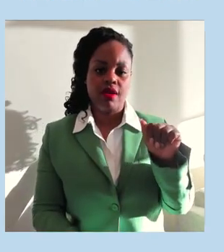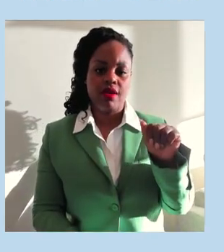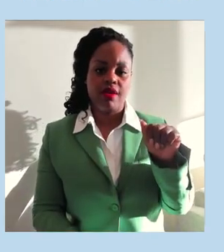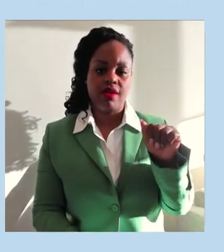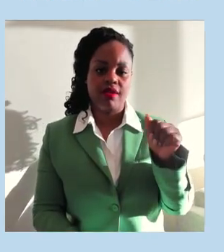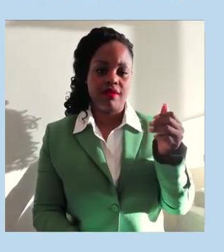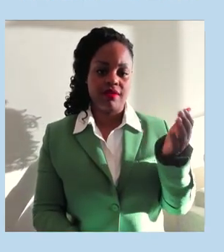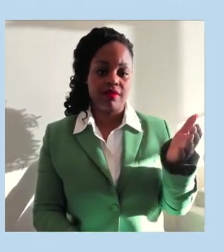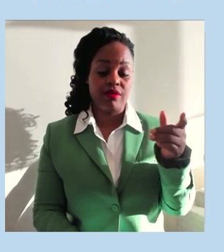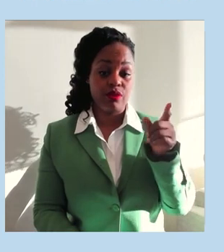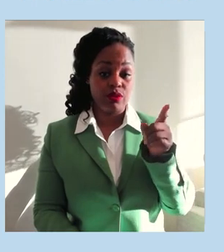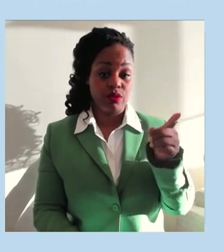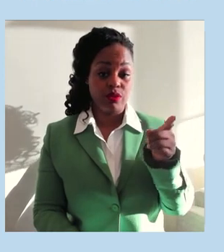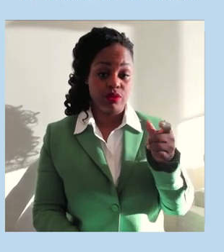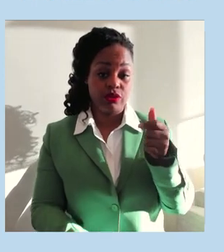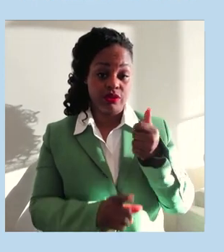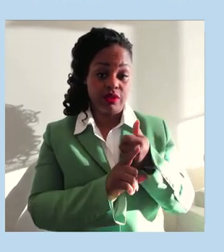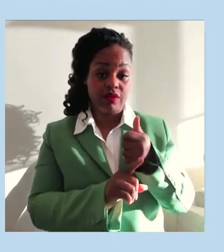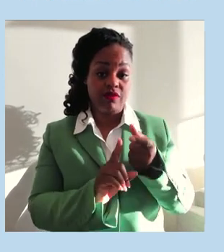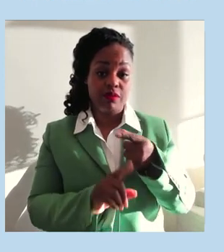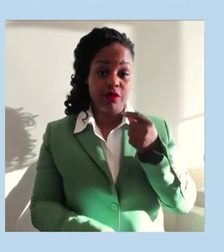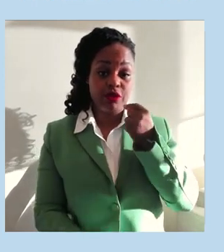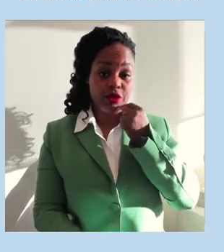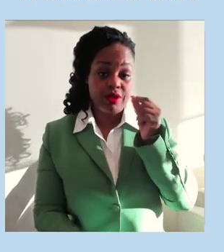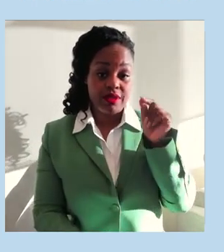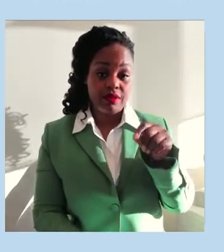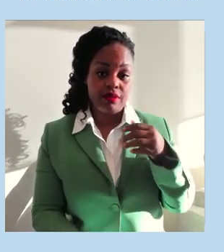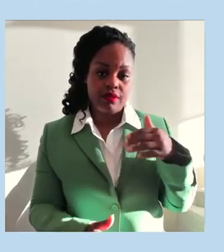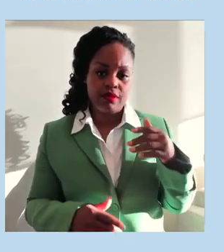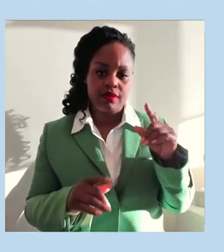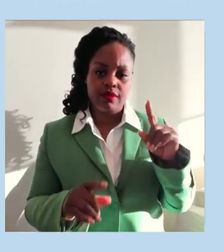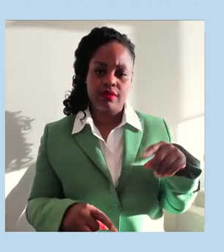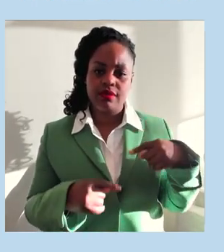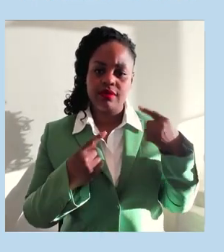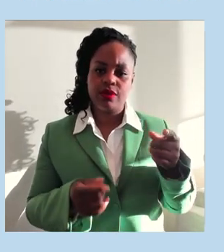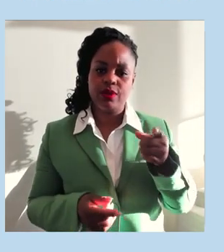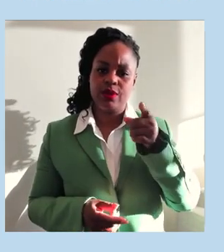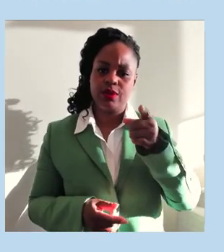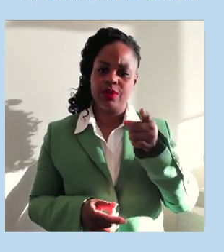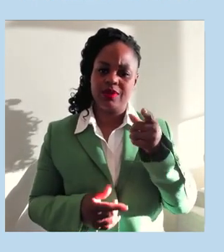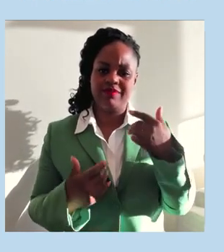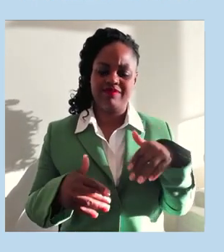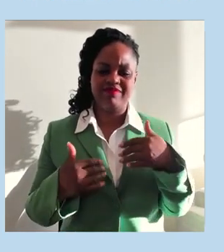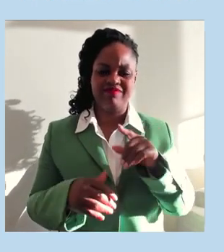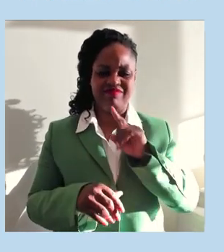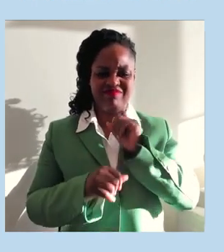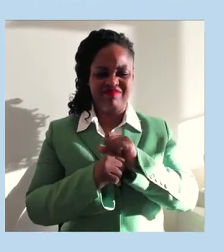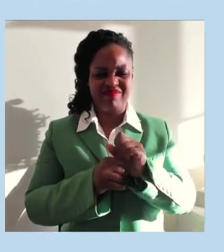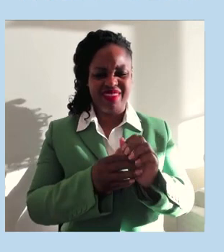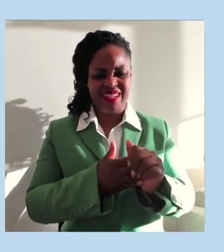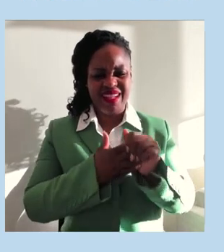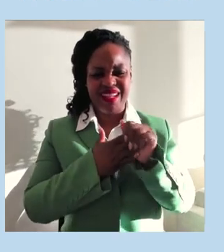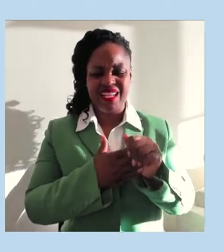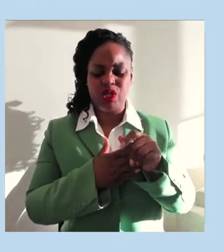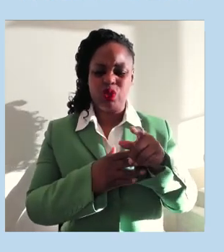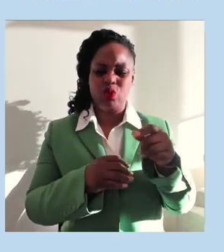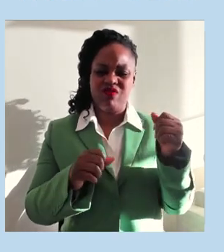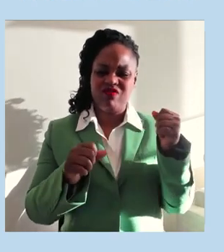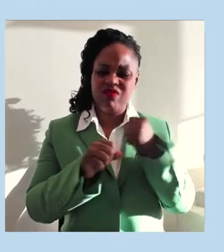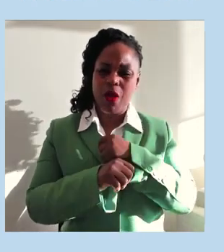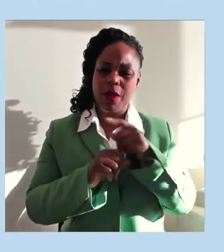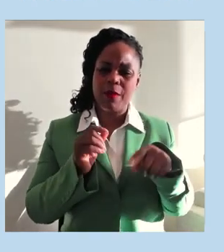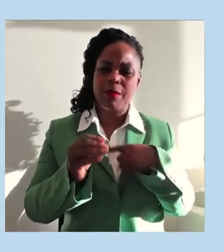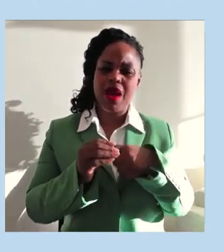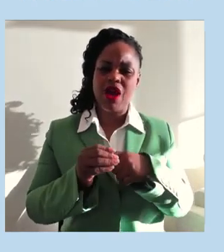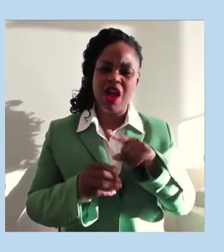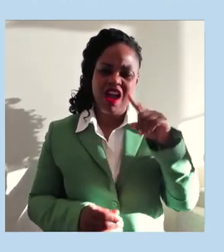have been an outspoken leader on combating authoritarianism and promoting democracy by increasing opportunities for young people